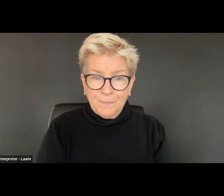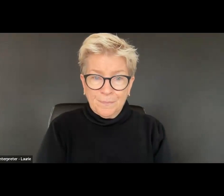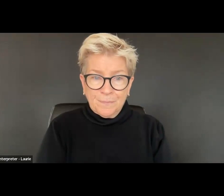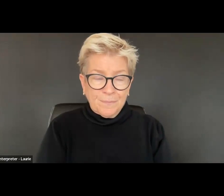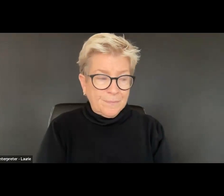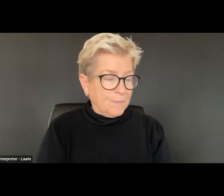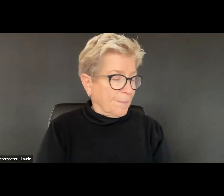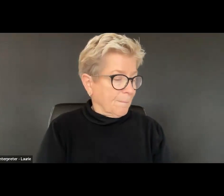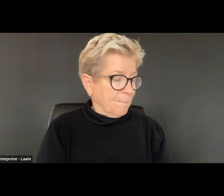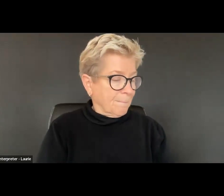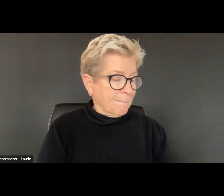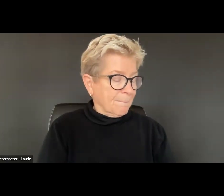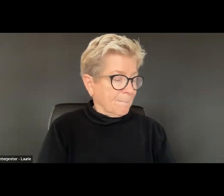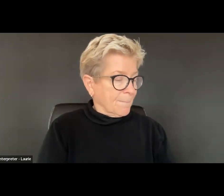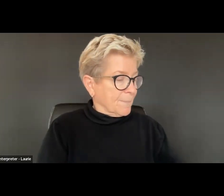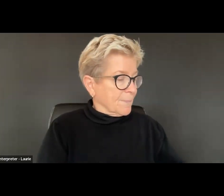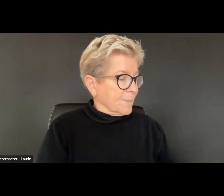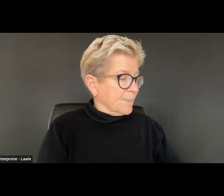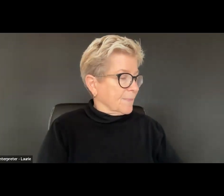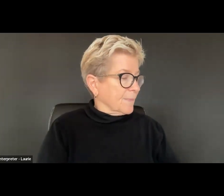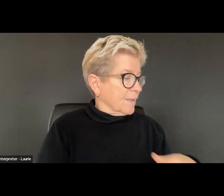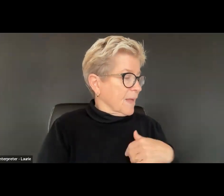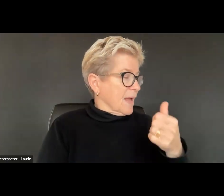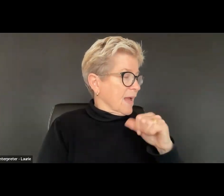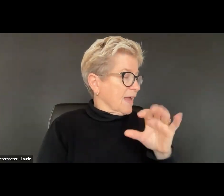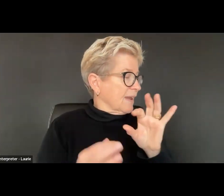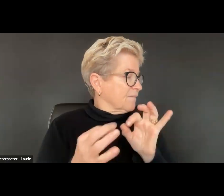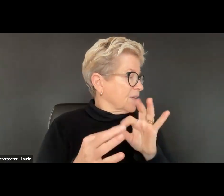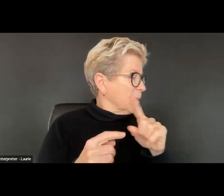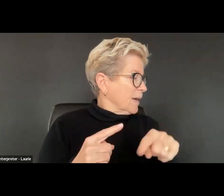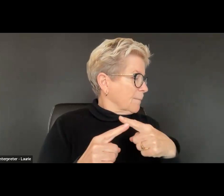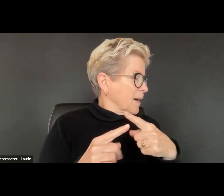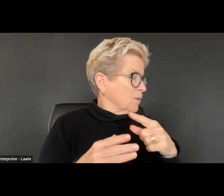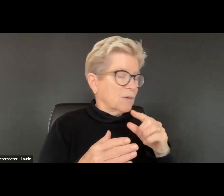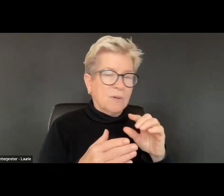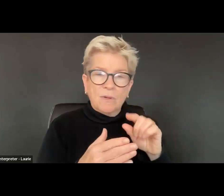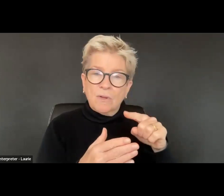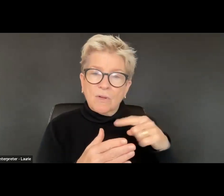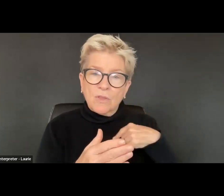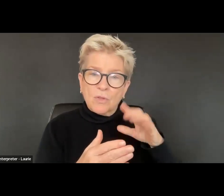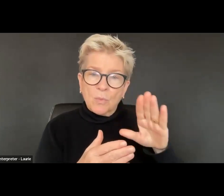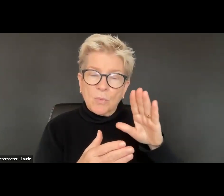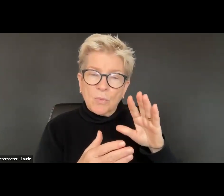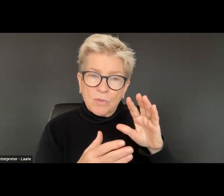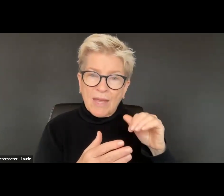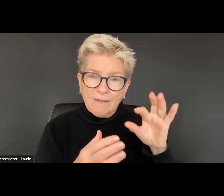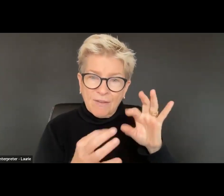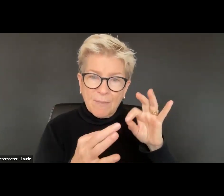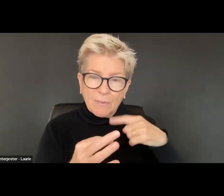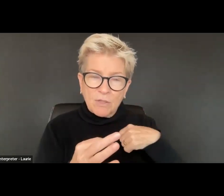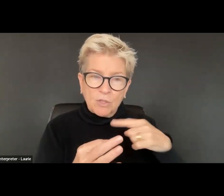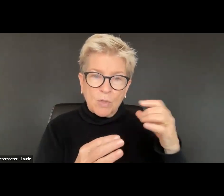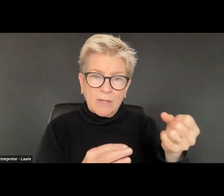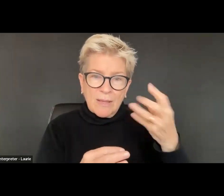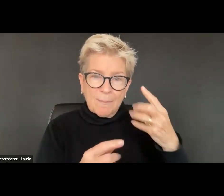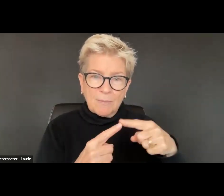Okay, Nicola, and any feedback that folks have before they get that draft on Monday, they would just email to you right now. Is that right? Exactly. If you can